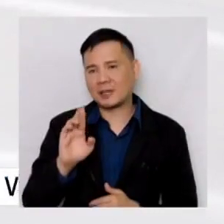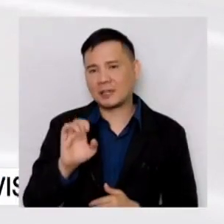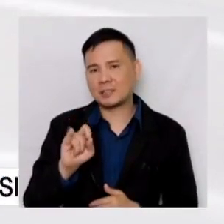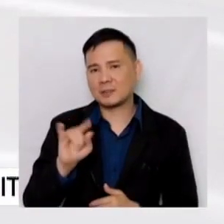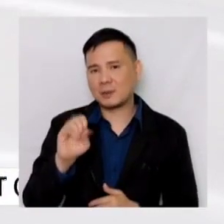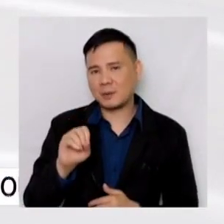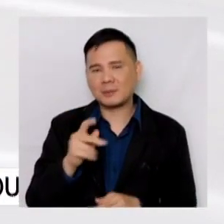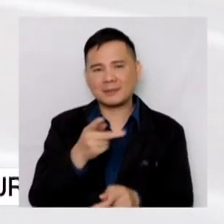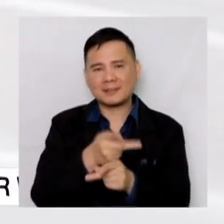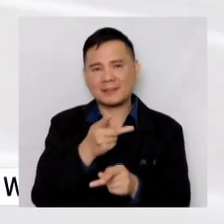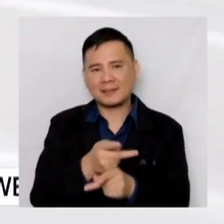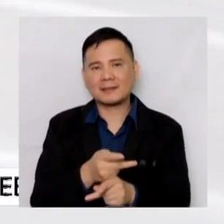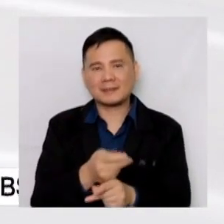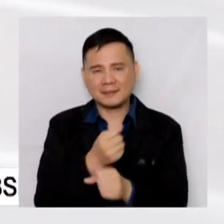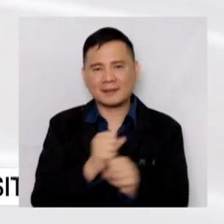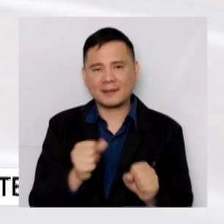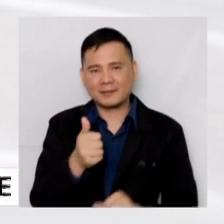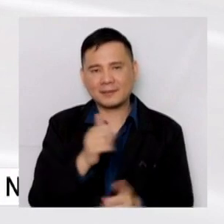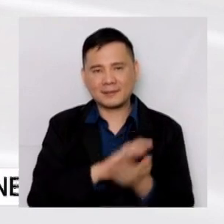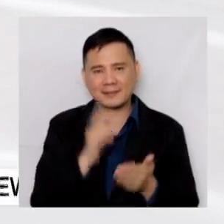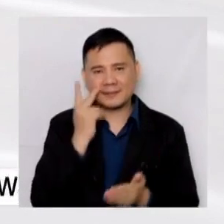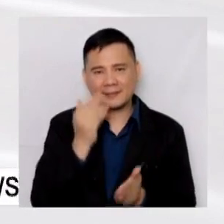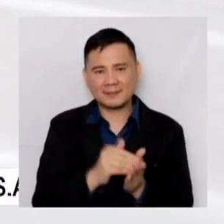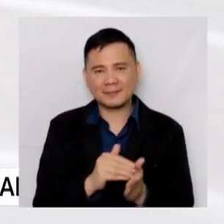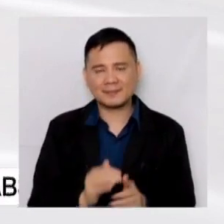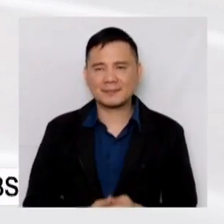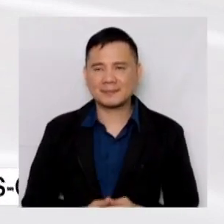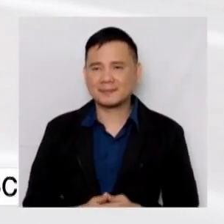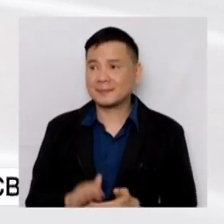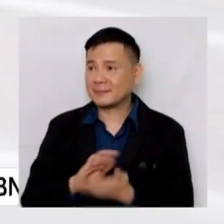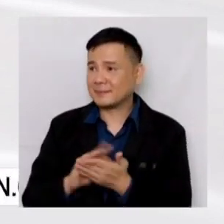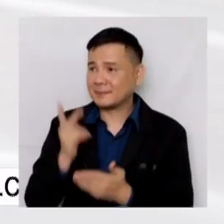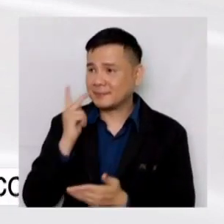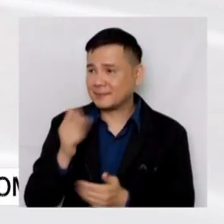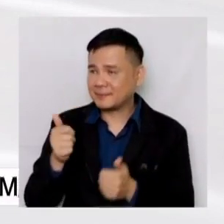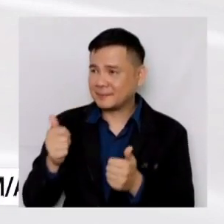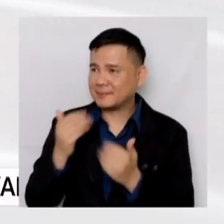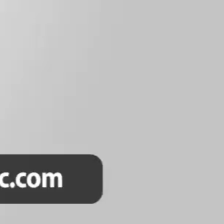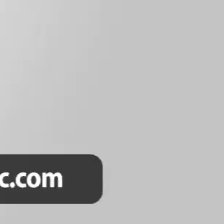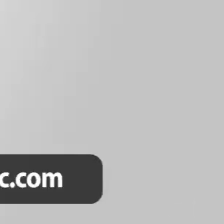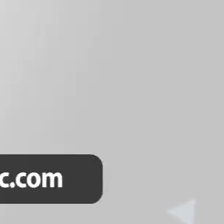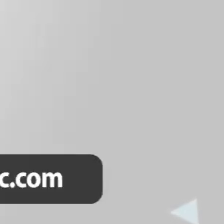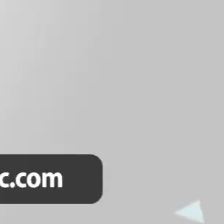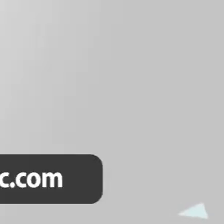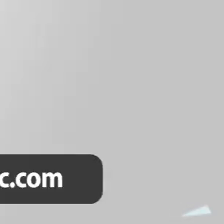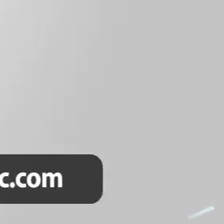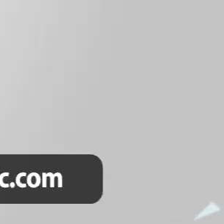You take care and keep safe. Nice to see you. Nice to see you, Carmina. Thank you very much.